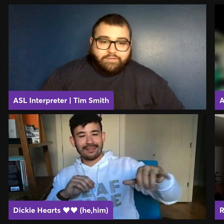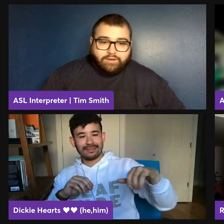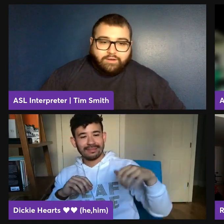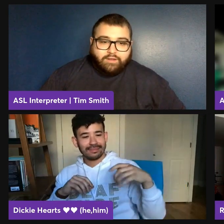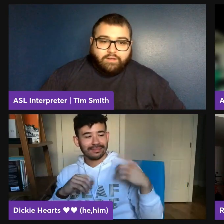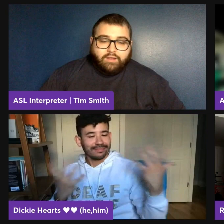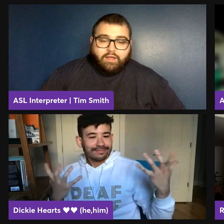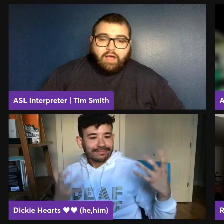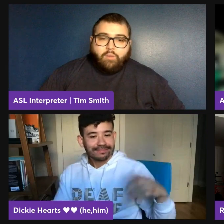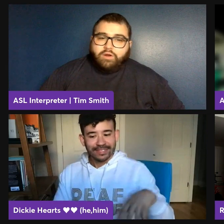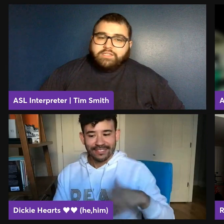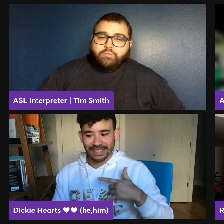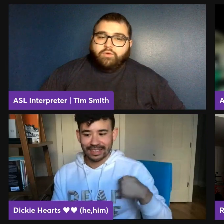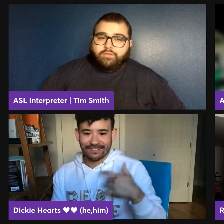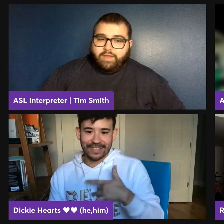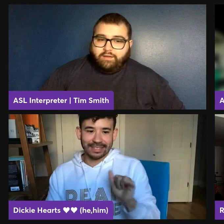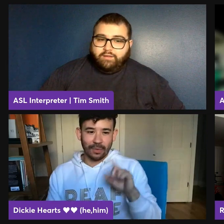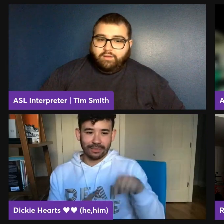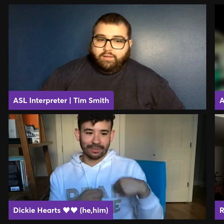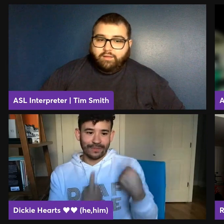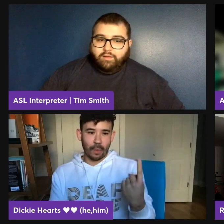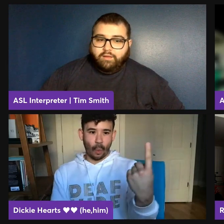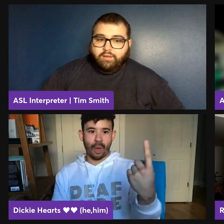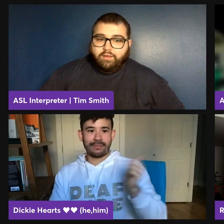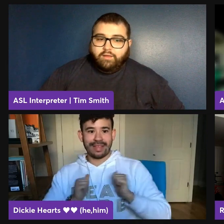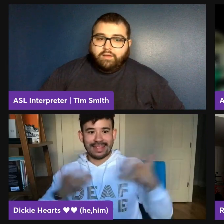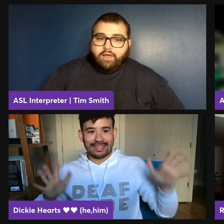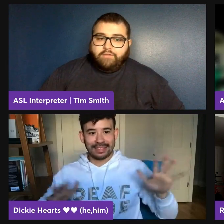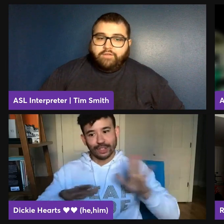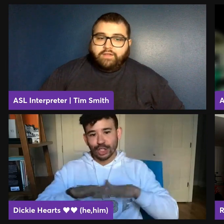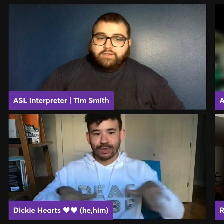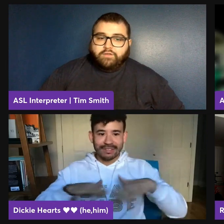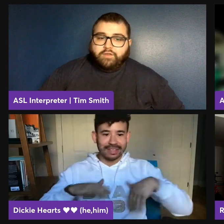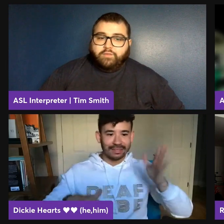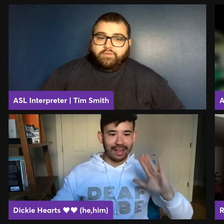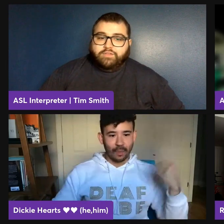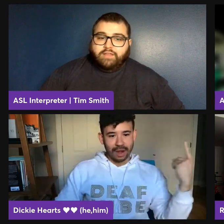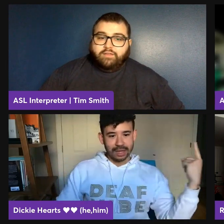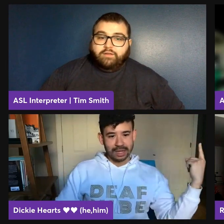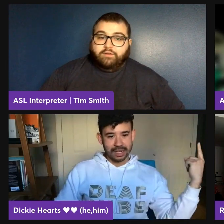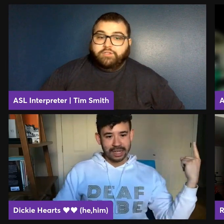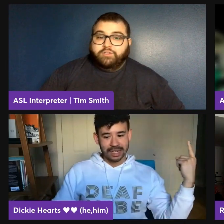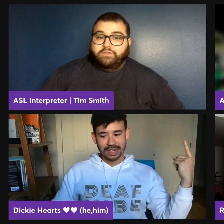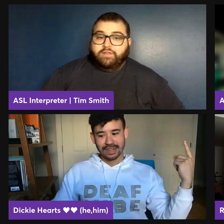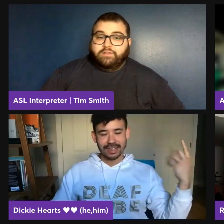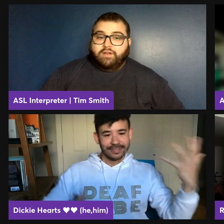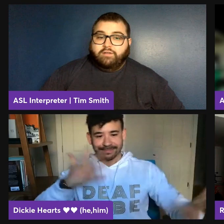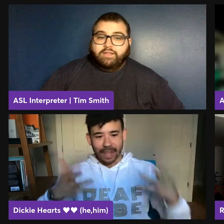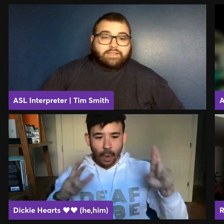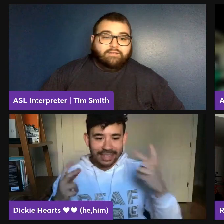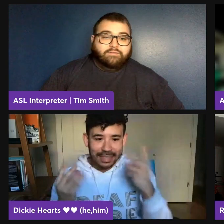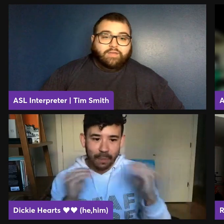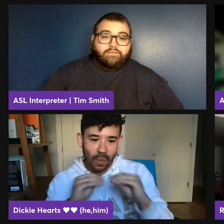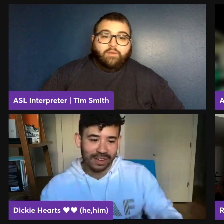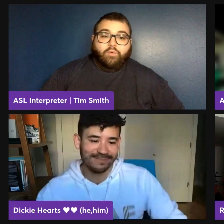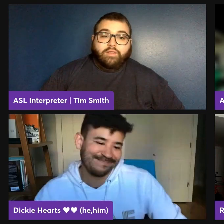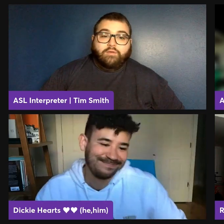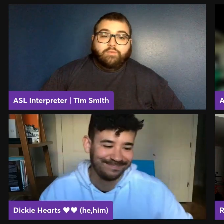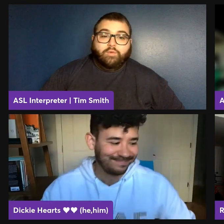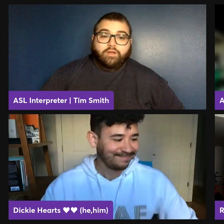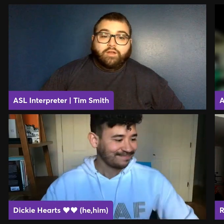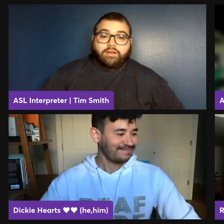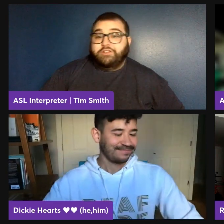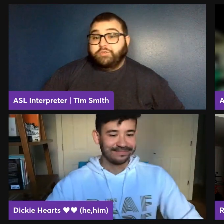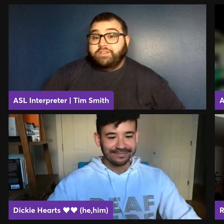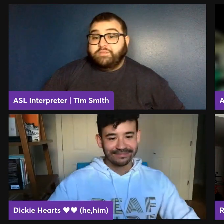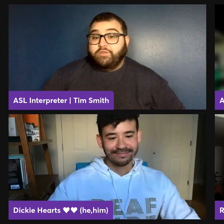co-written even. I want to see more of that. I feel like so far that we've just had the, you know, Children of a Lesser God. That's it. We have that one that we've